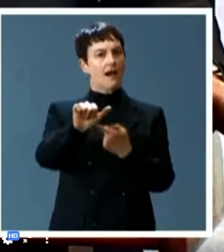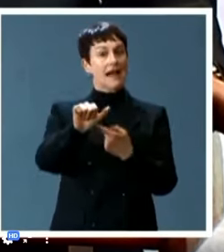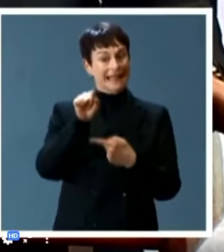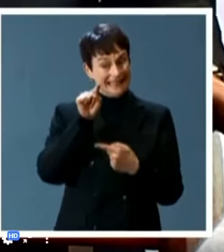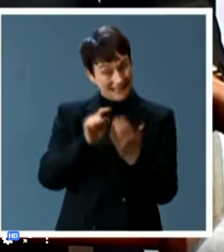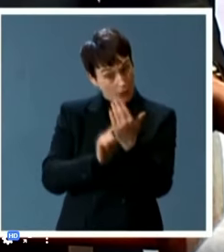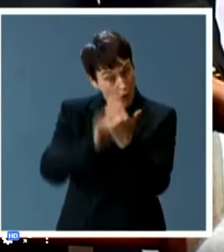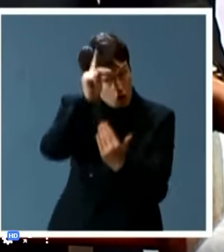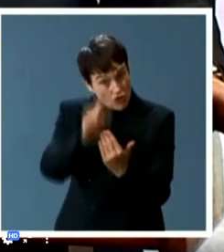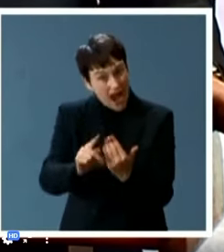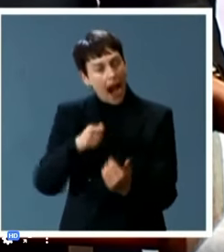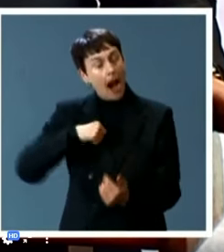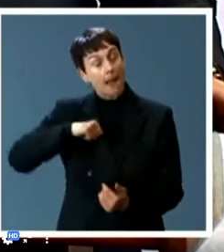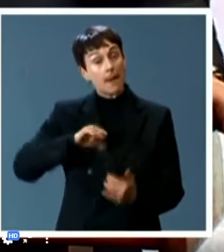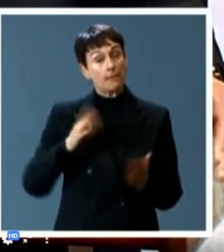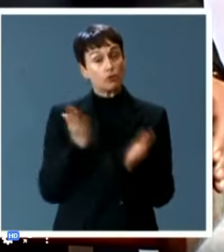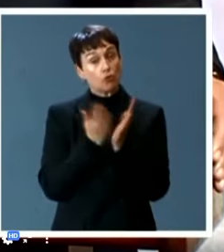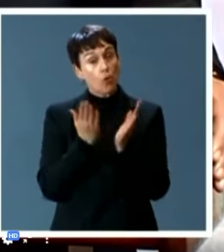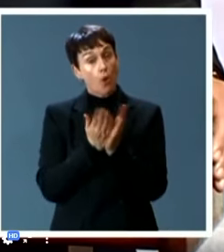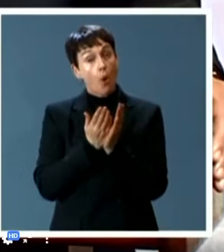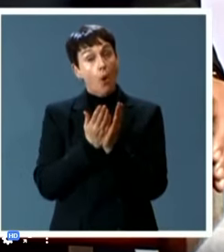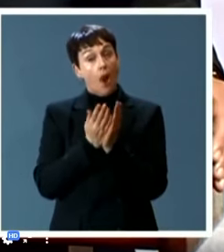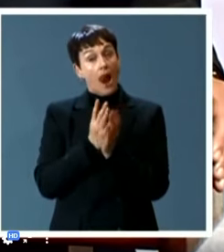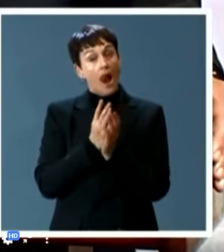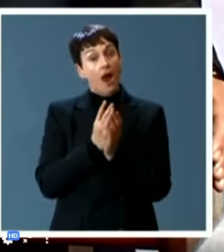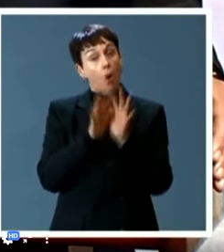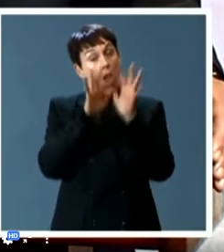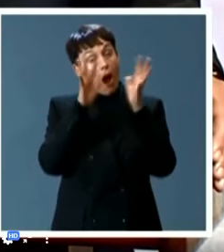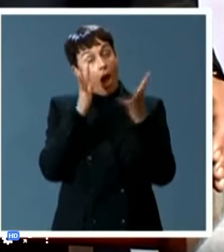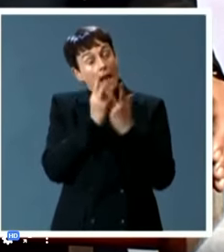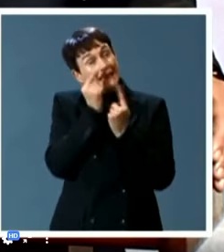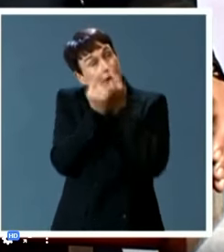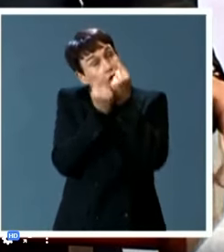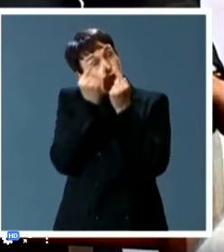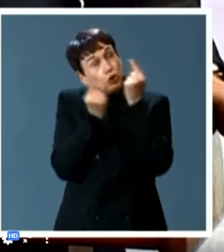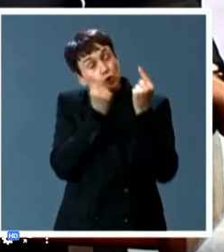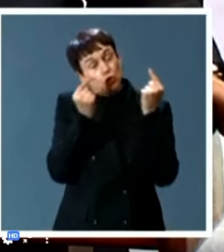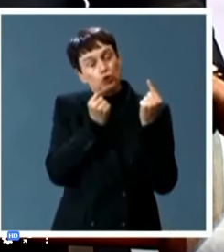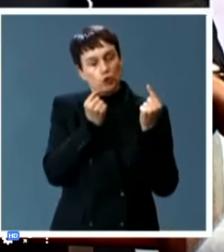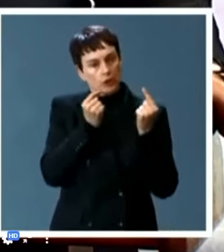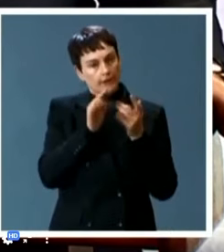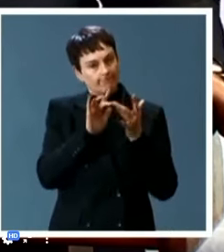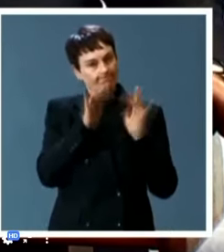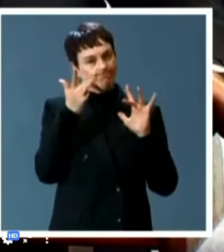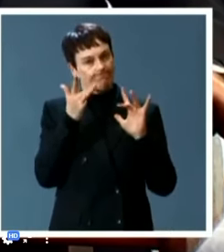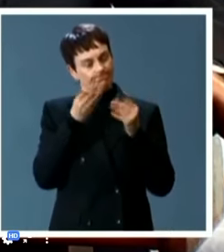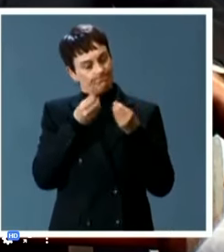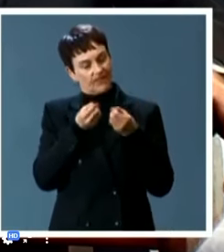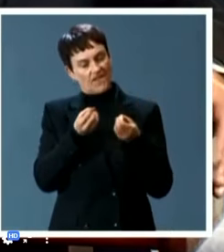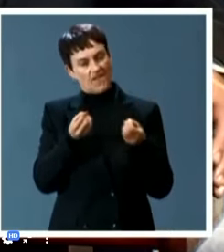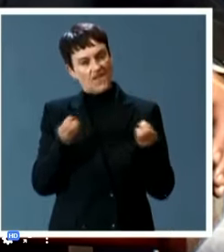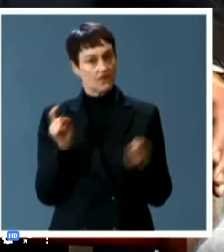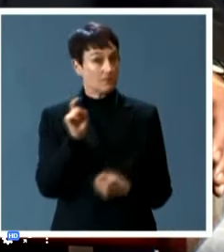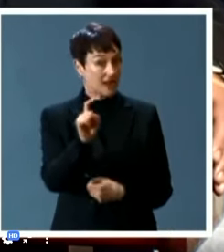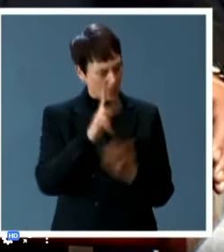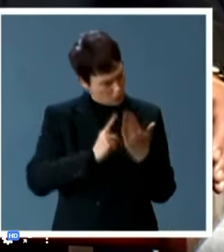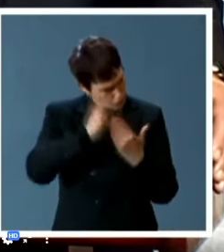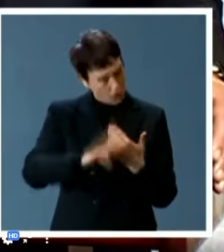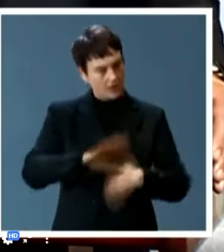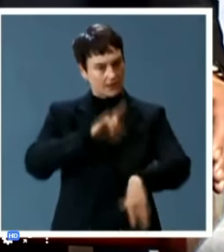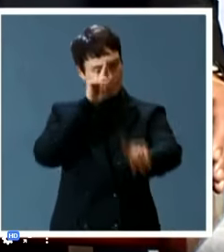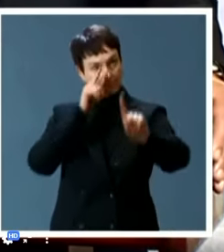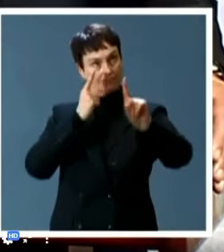get every school in the world online. Technology can turbocharge the recovery from COVID-19 and